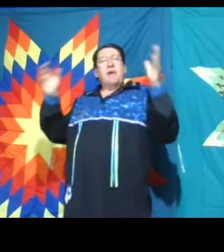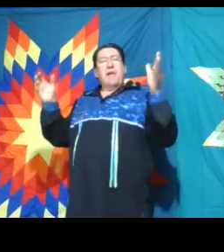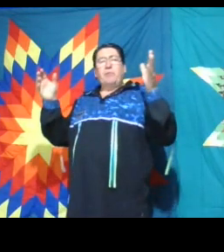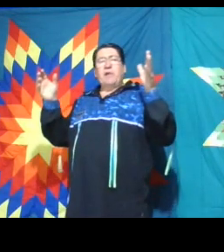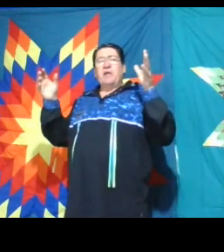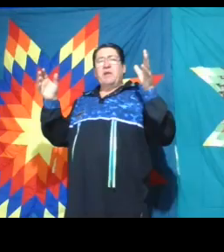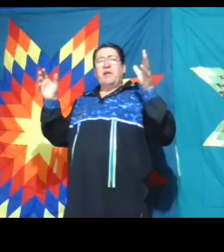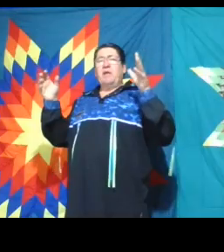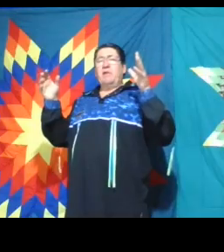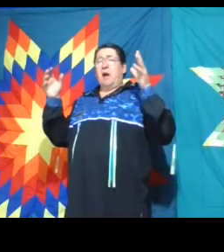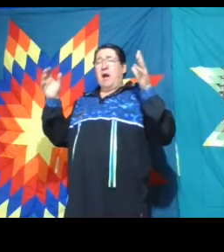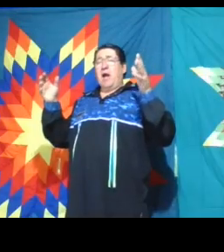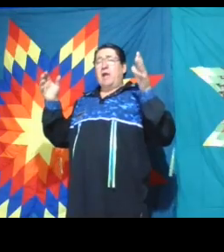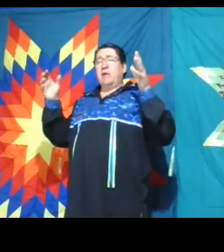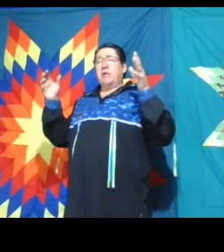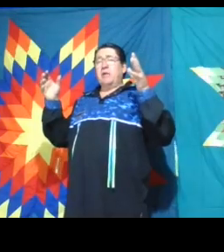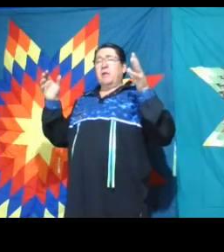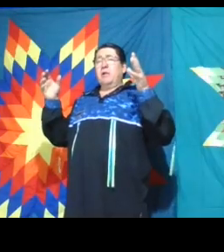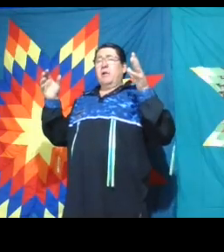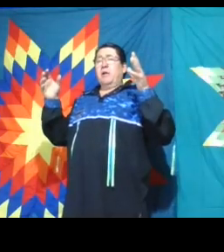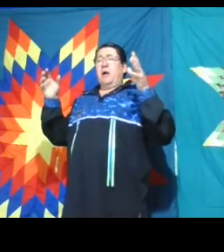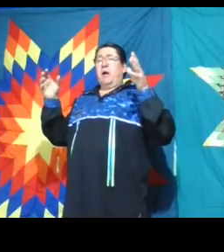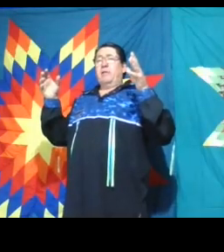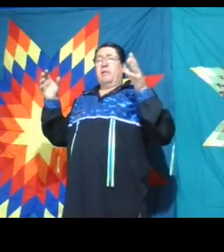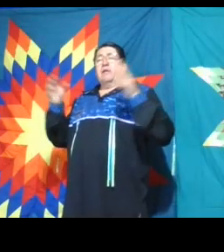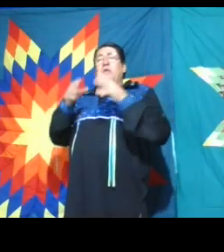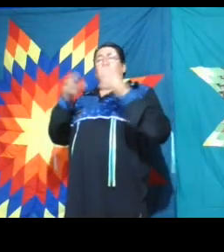Yes, I speak to that on a higher